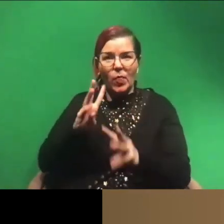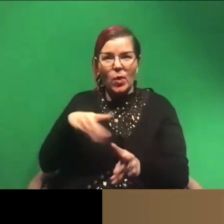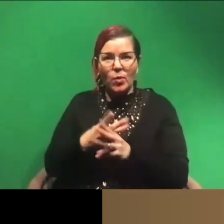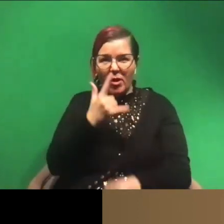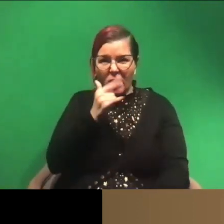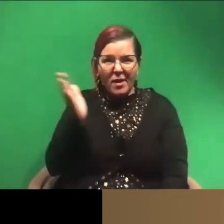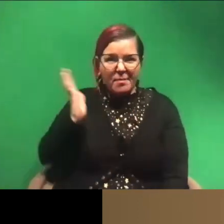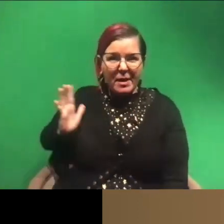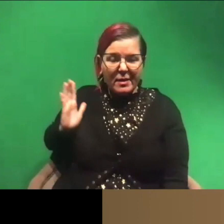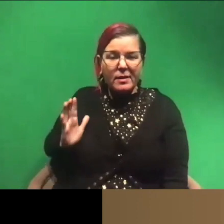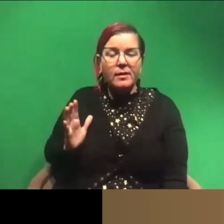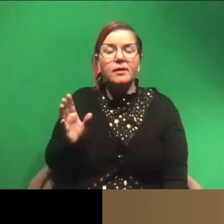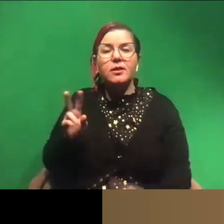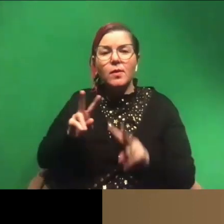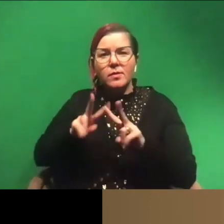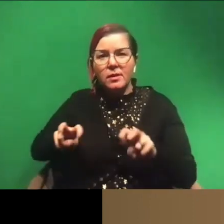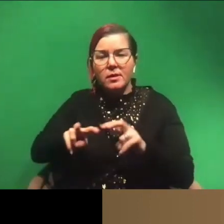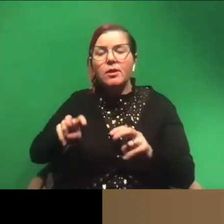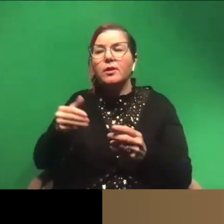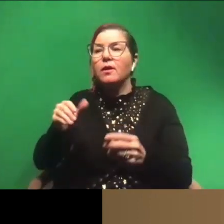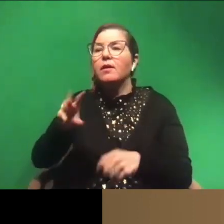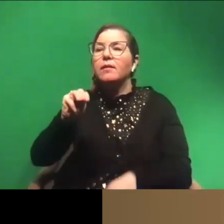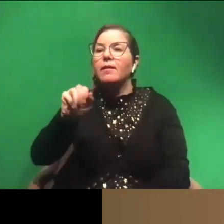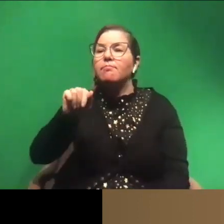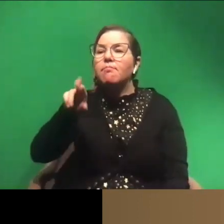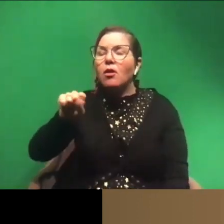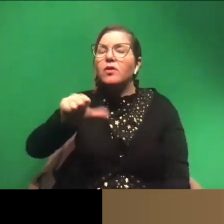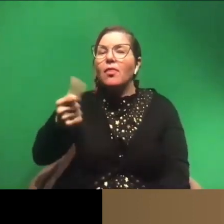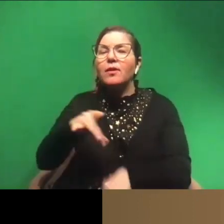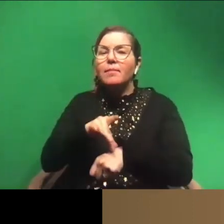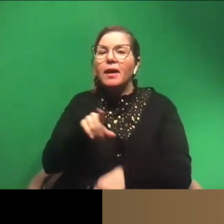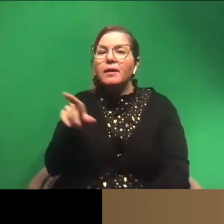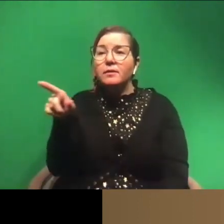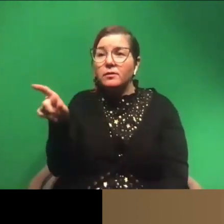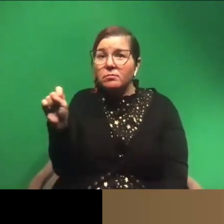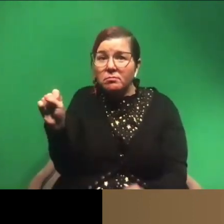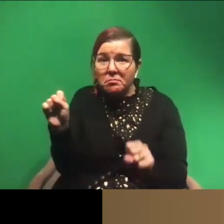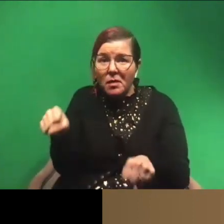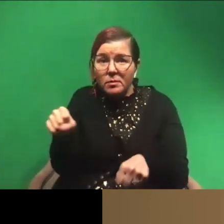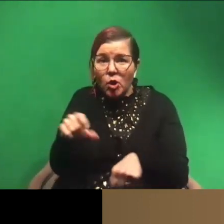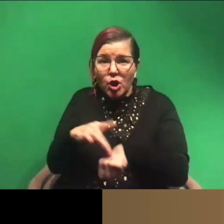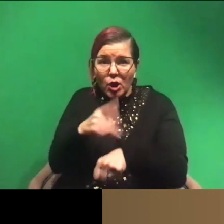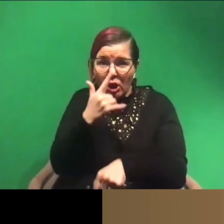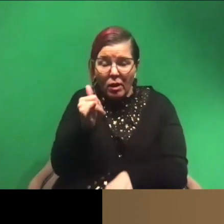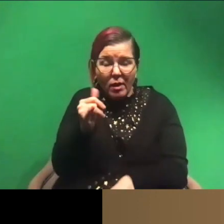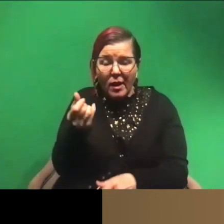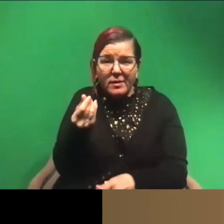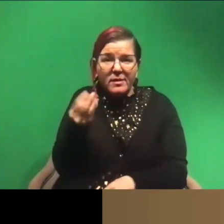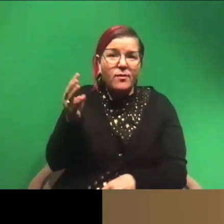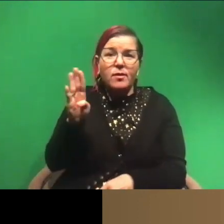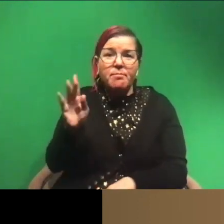that time. And so when we look at these other planets, like we look at Mars, you know, that could be what the Earth looked like several billion years ago.